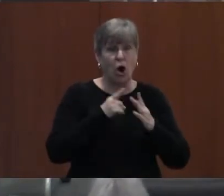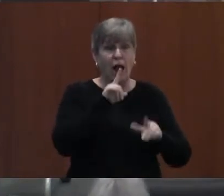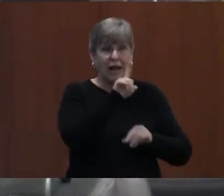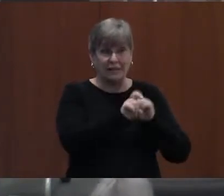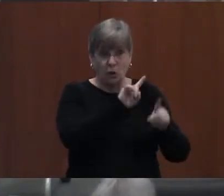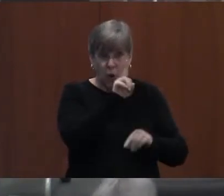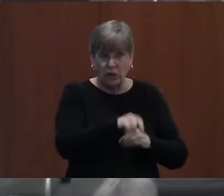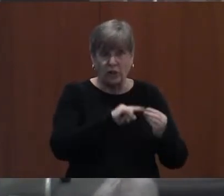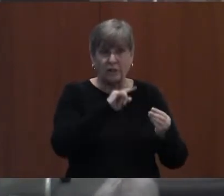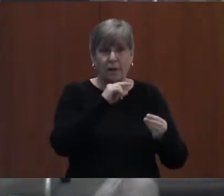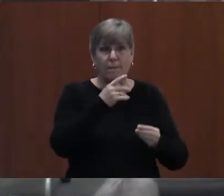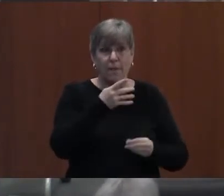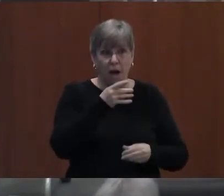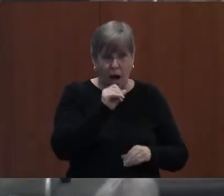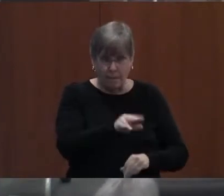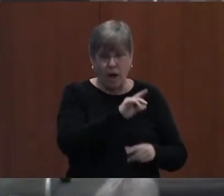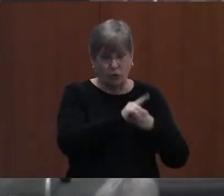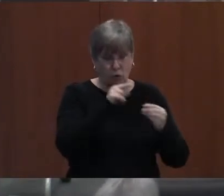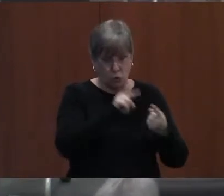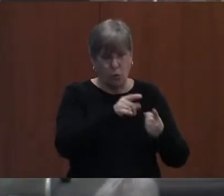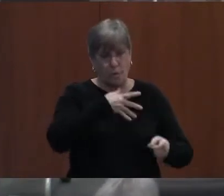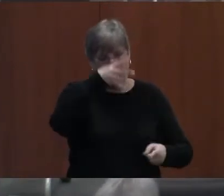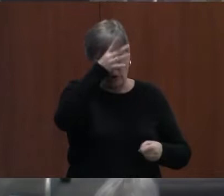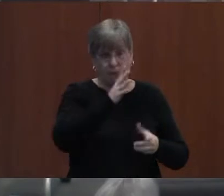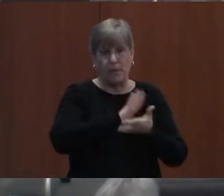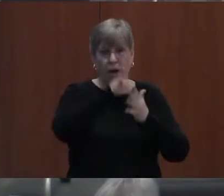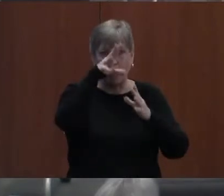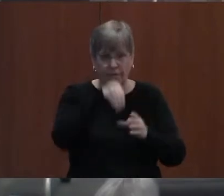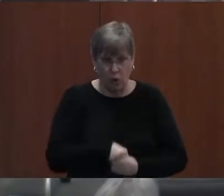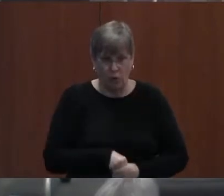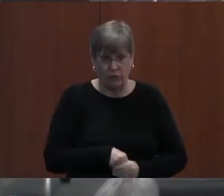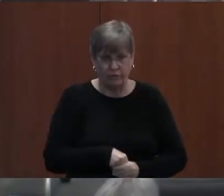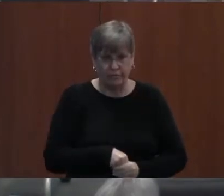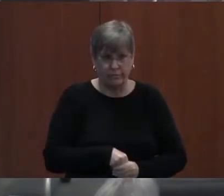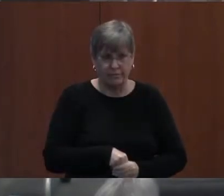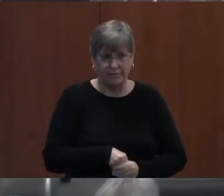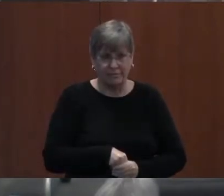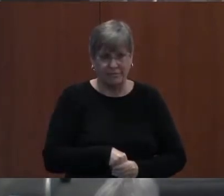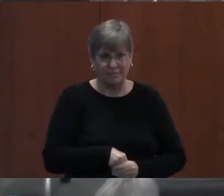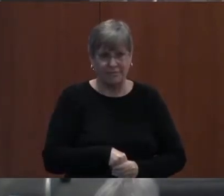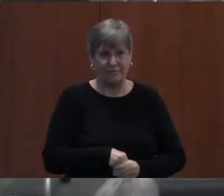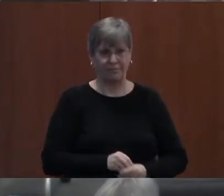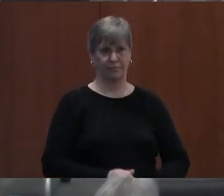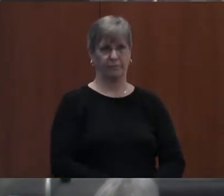asking questions of the parents. Get involved.